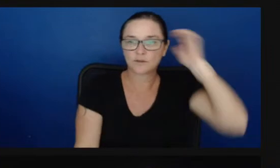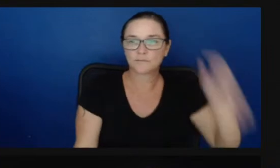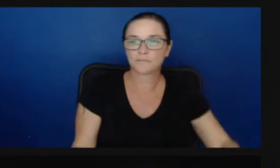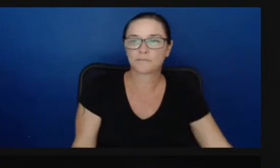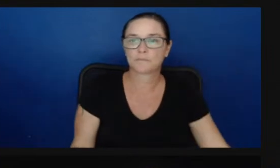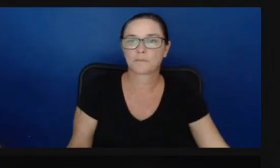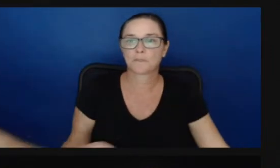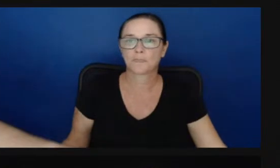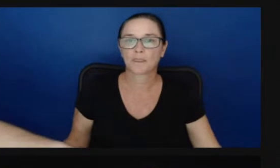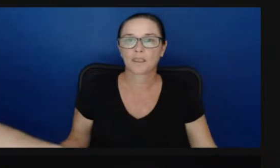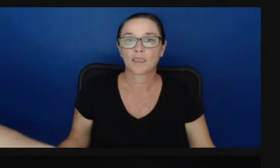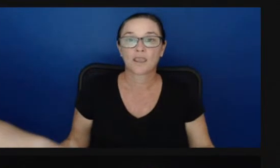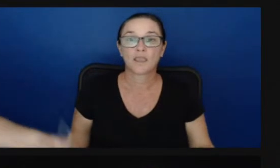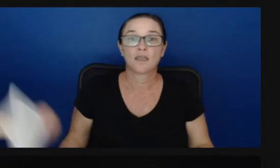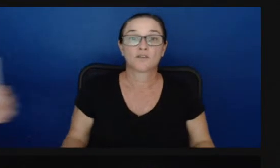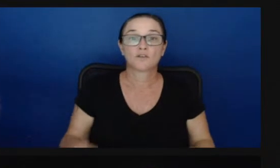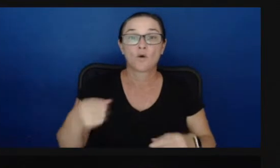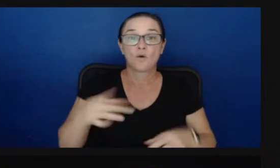past days,